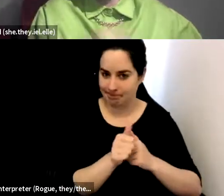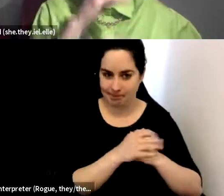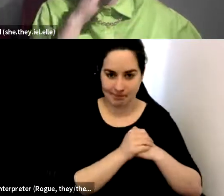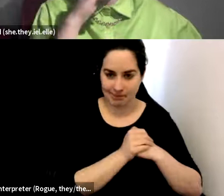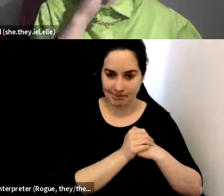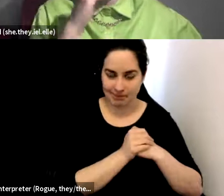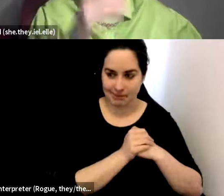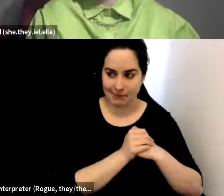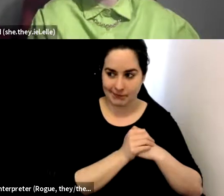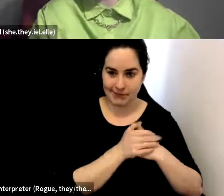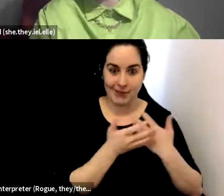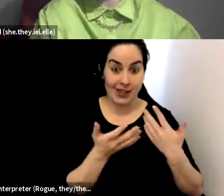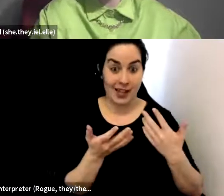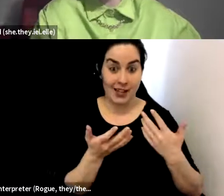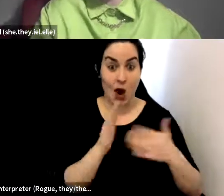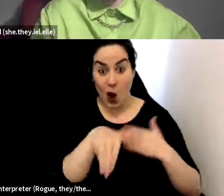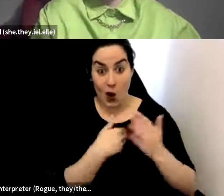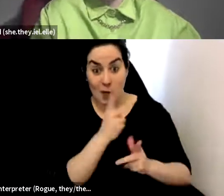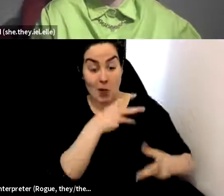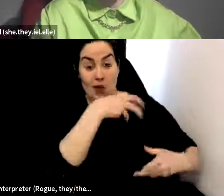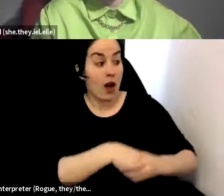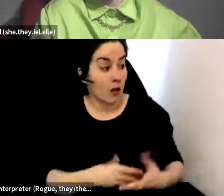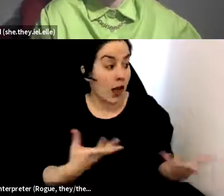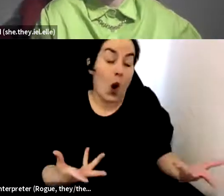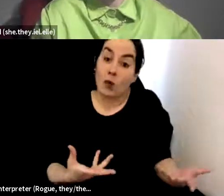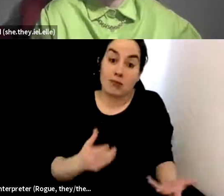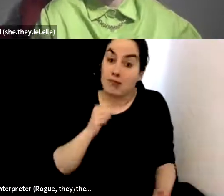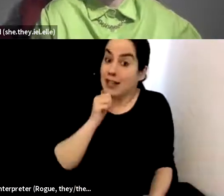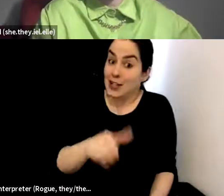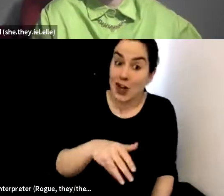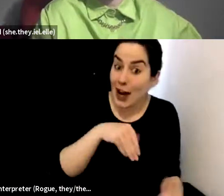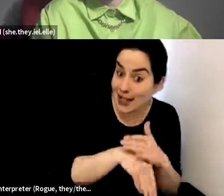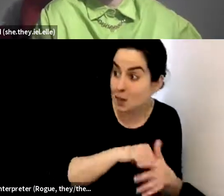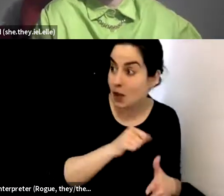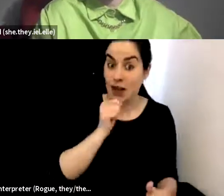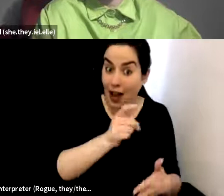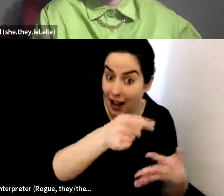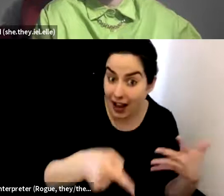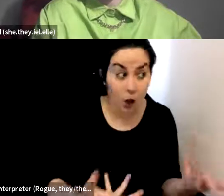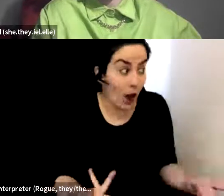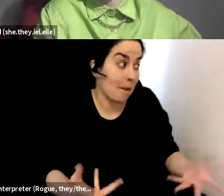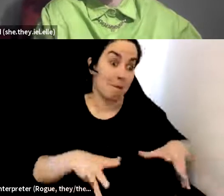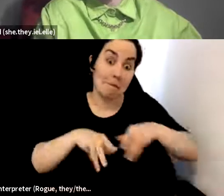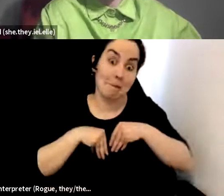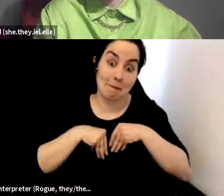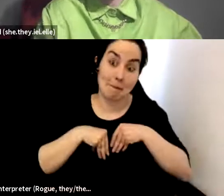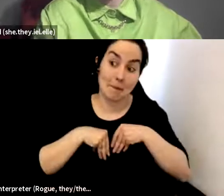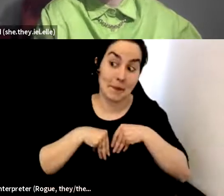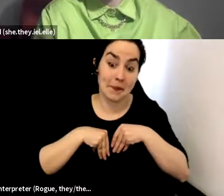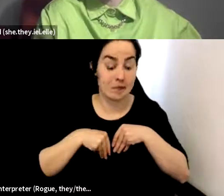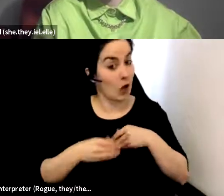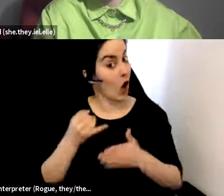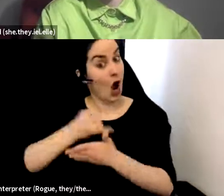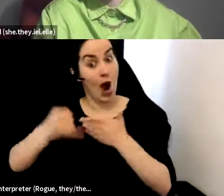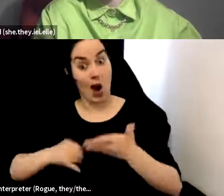And that everyone just sort of accepted it, that it was like, oh, this is the way it is, so we must suffer. That is what an artist is.